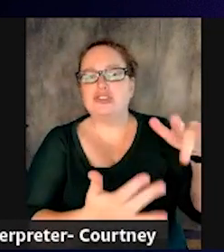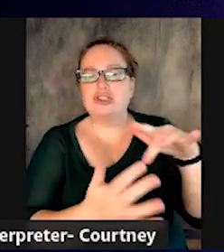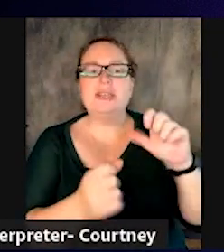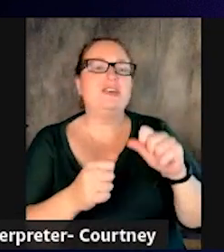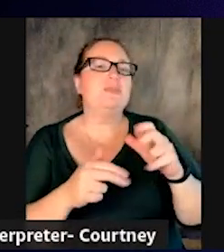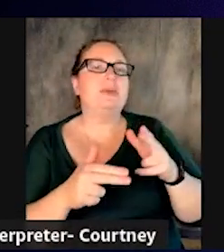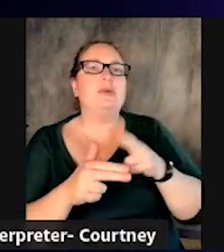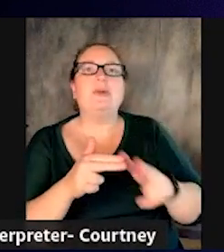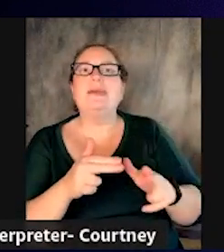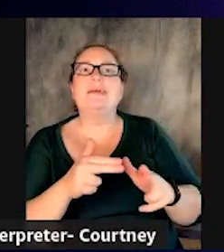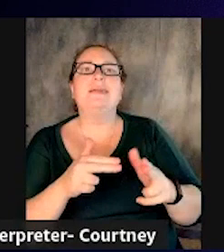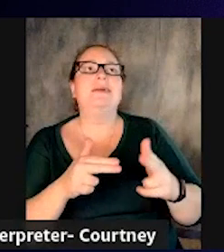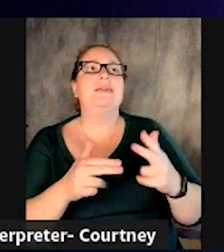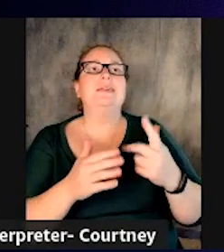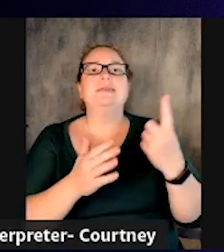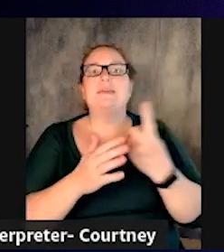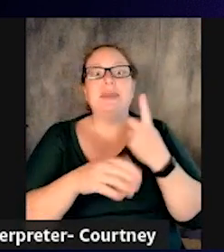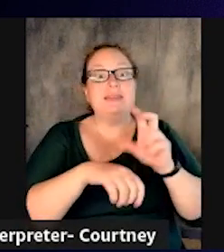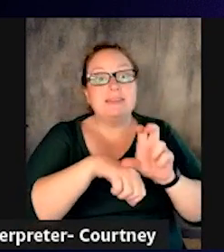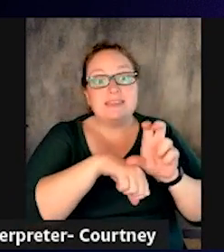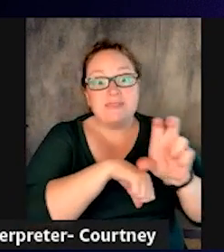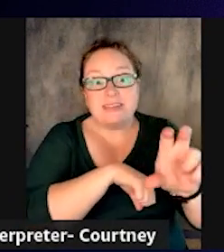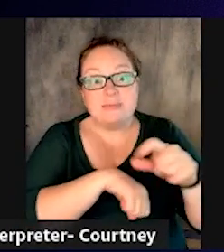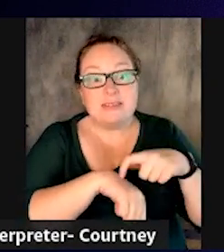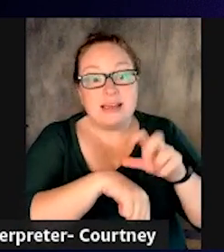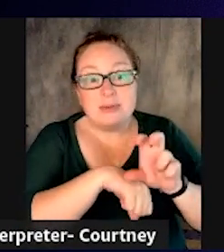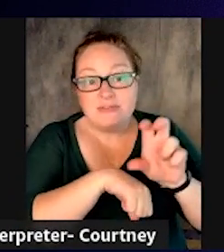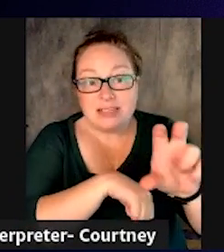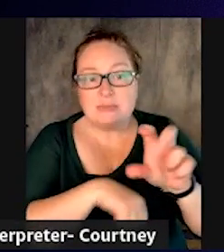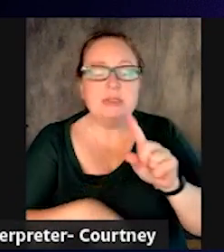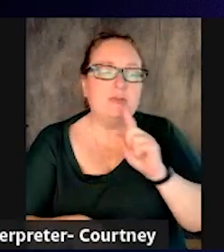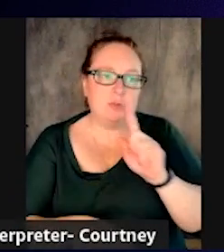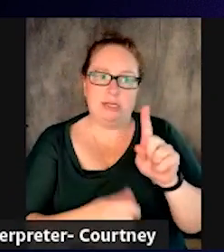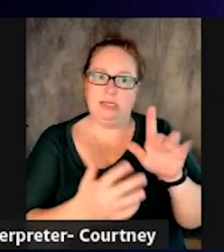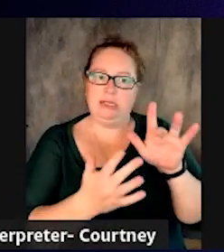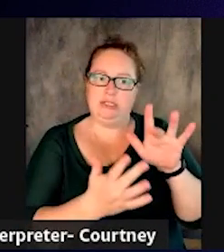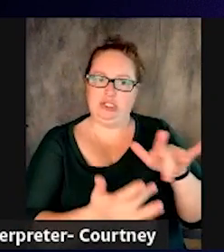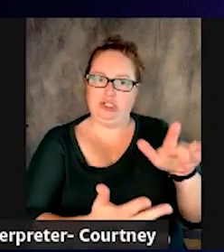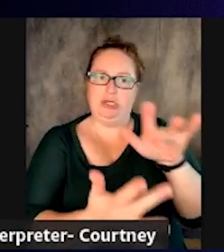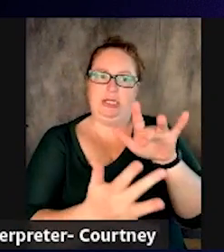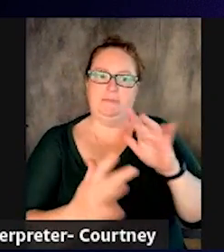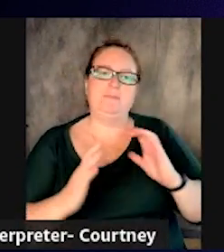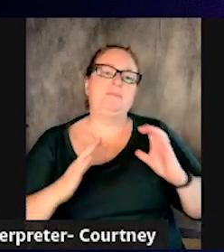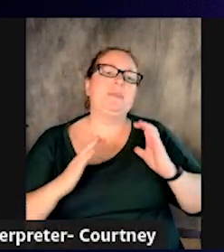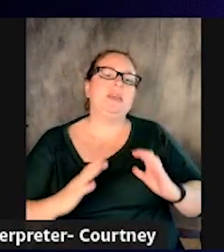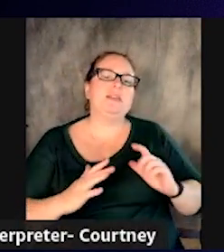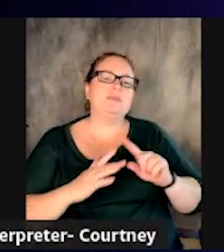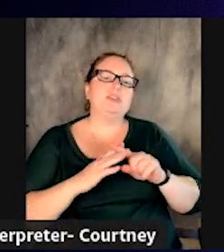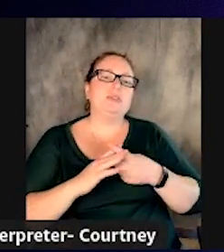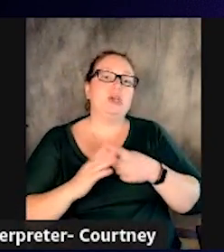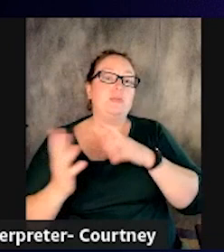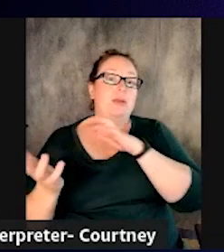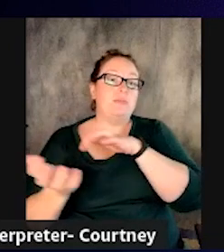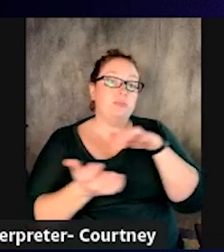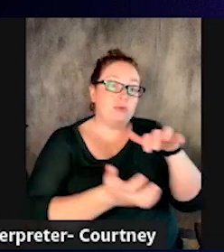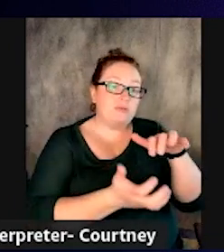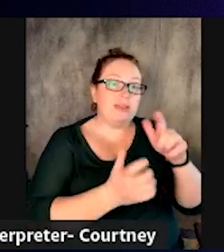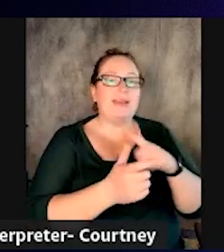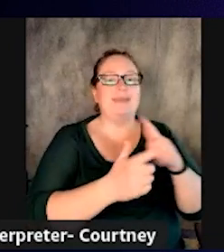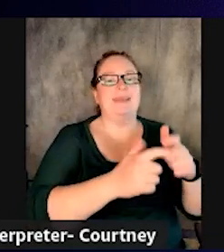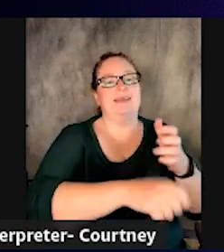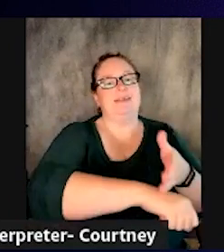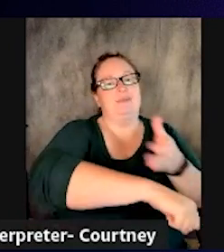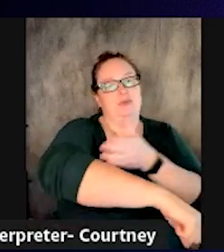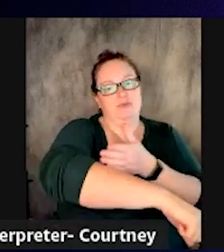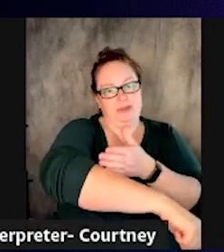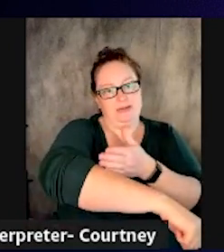things that take time, and it's really a journey. And our customers start by moving and then improving. So